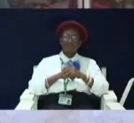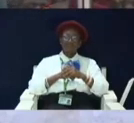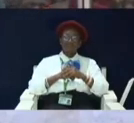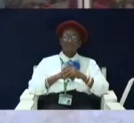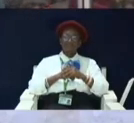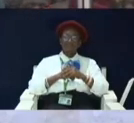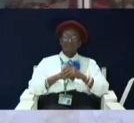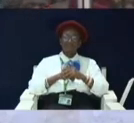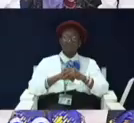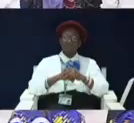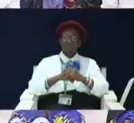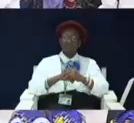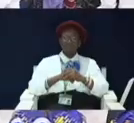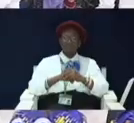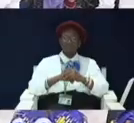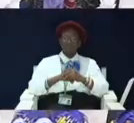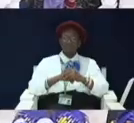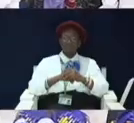Okay.